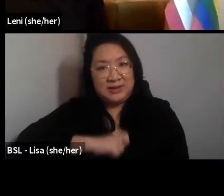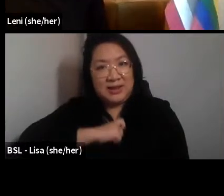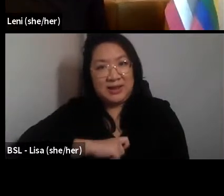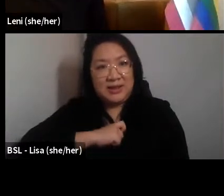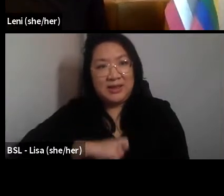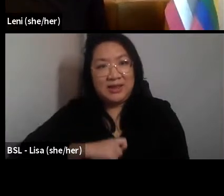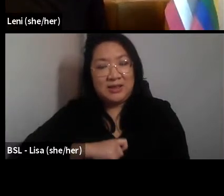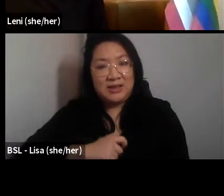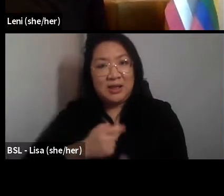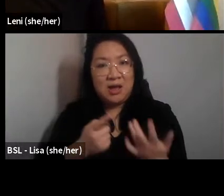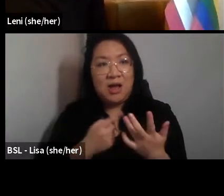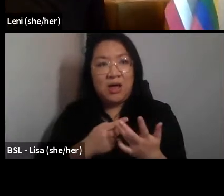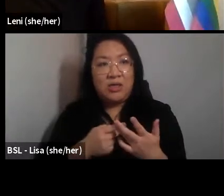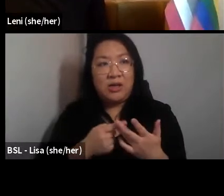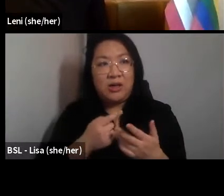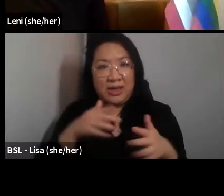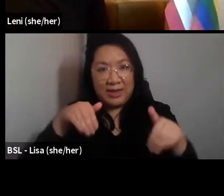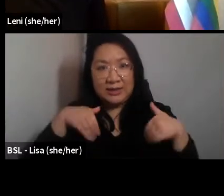experience.